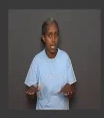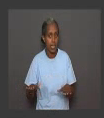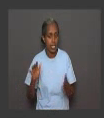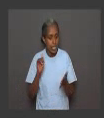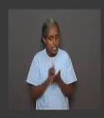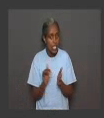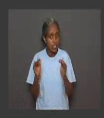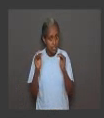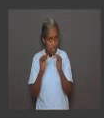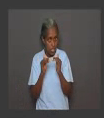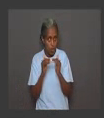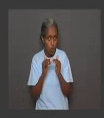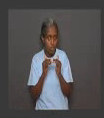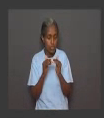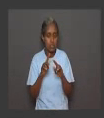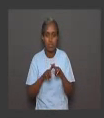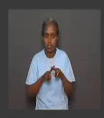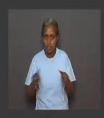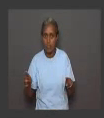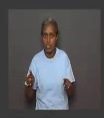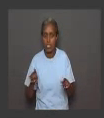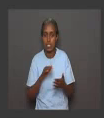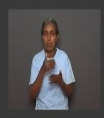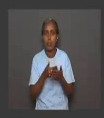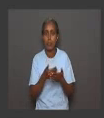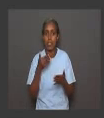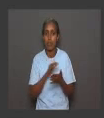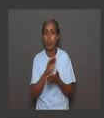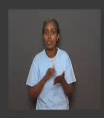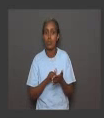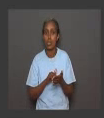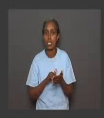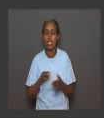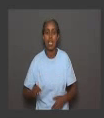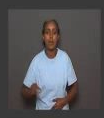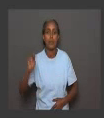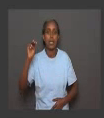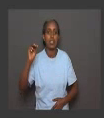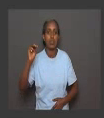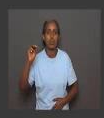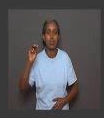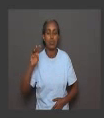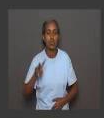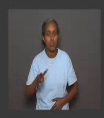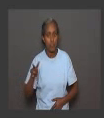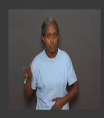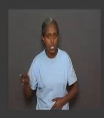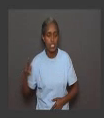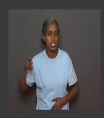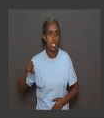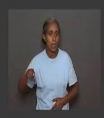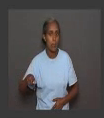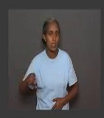that equals the difference between the magnitudes of vectors